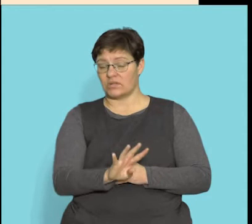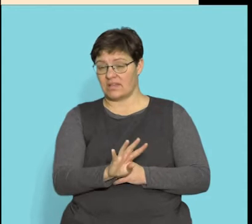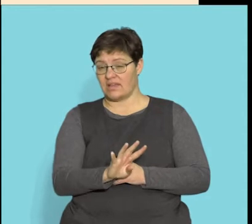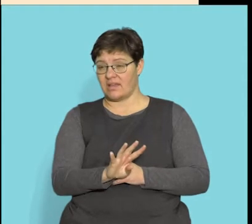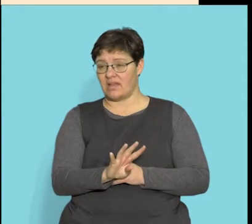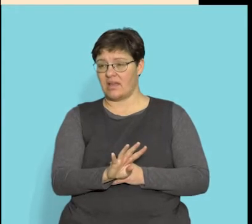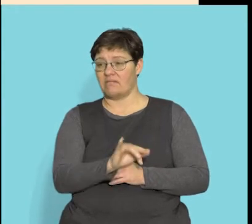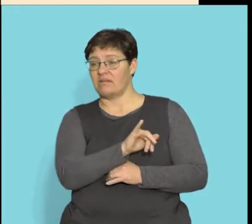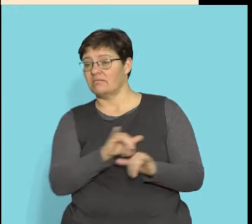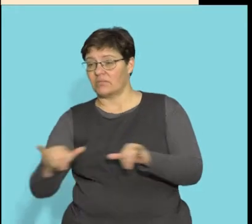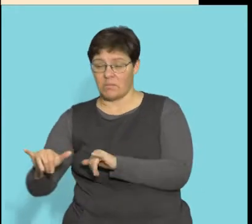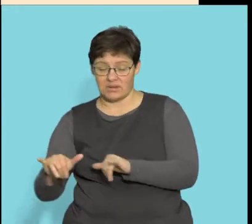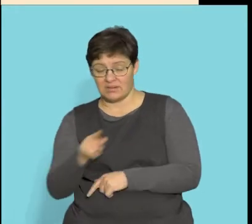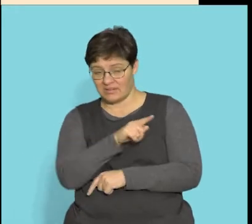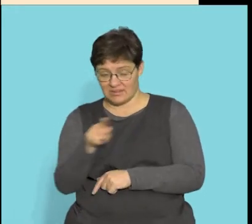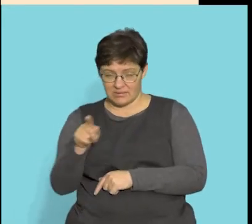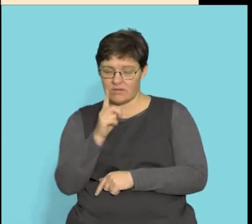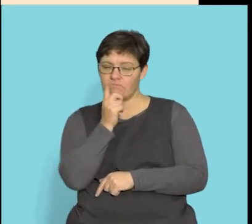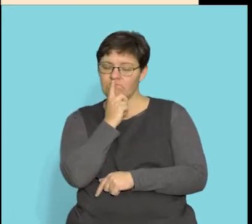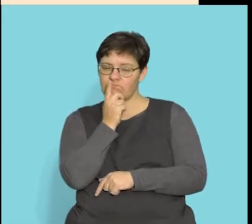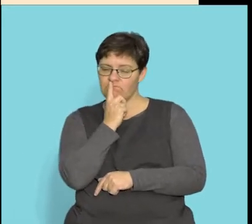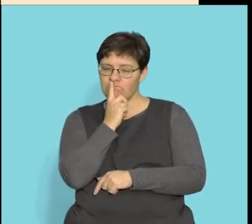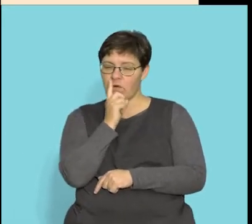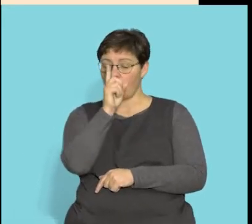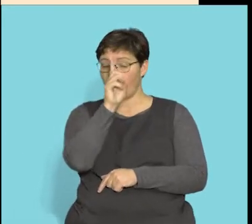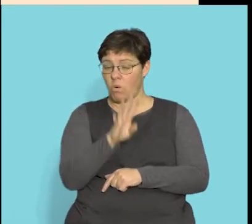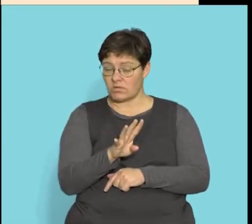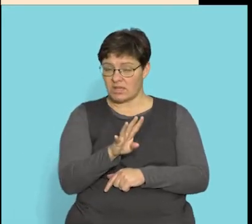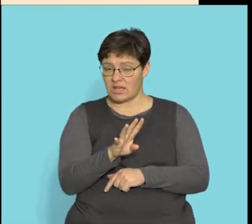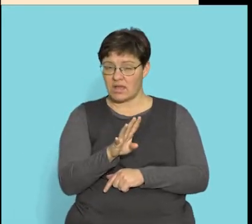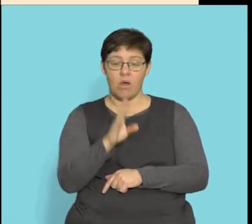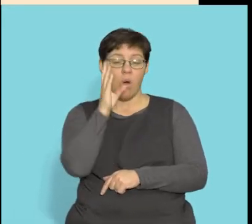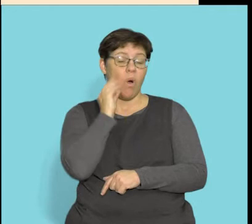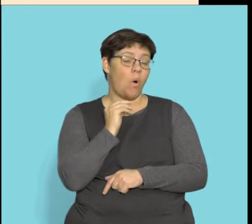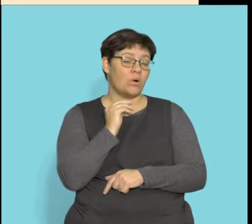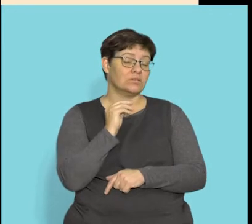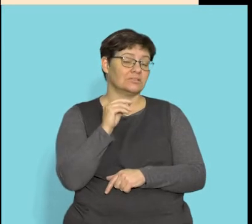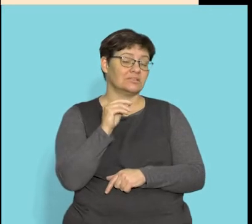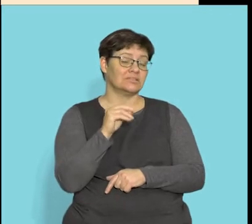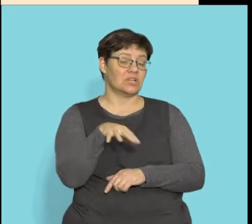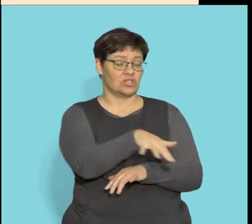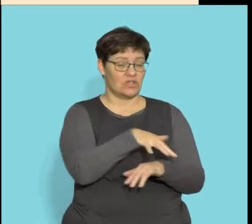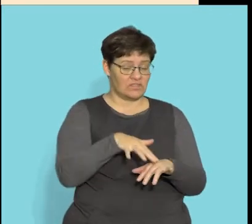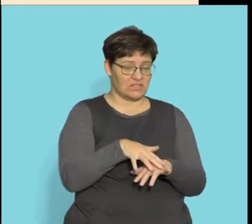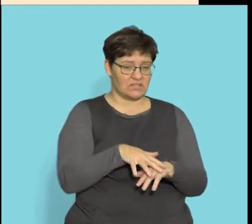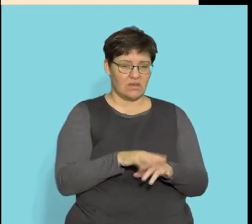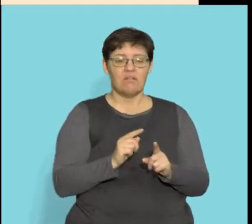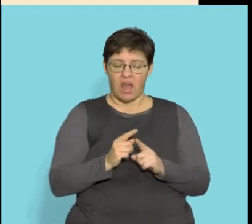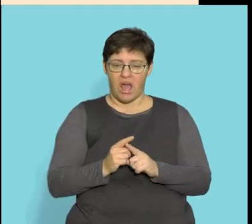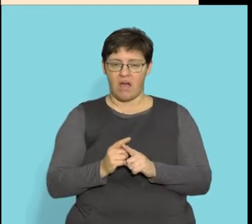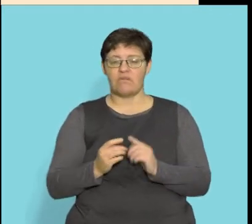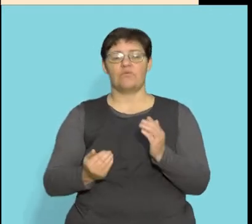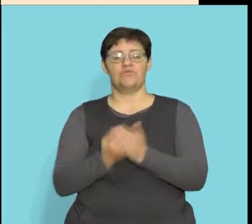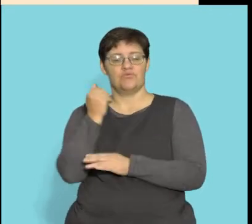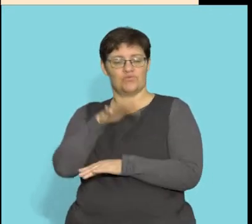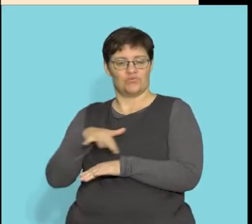a quarter out as a highest common factor, I can see that a quarter times the old surface area is an expression for